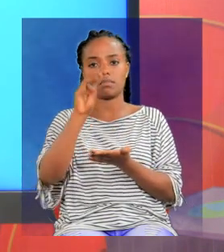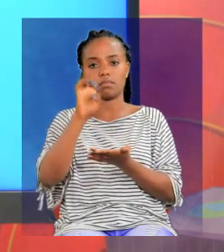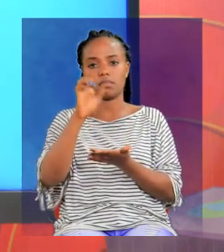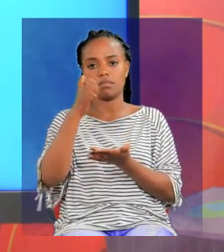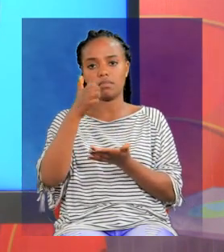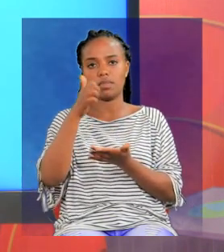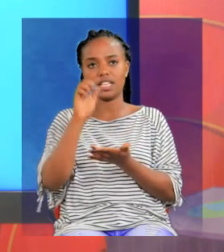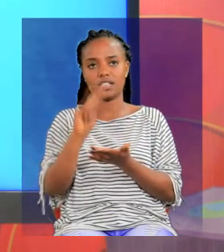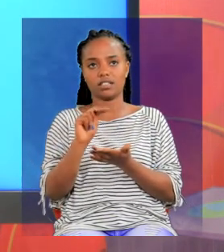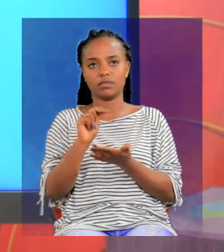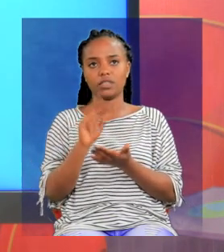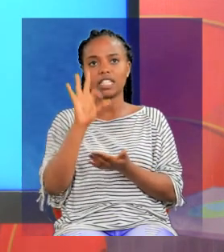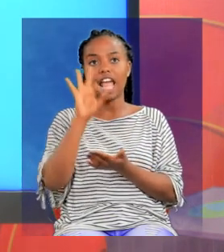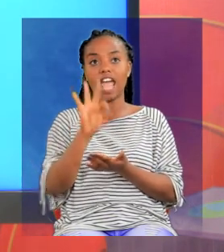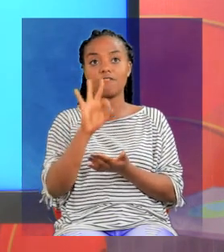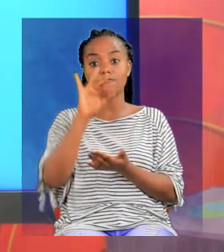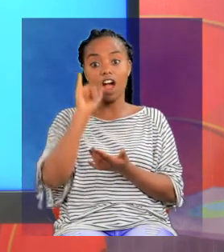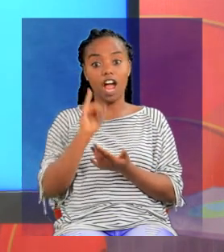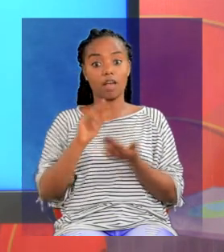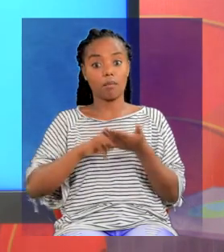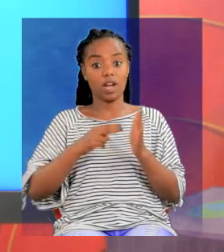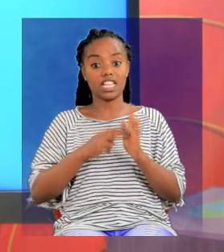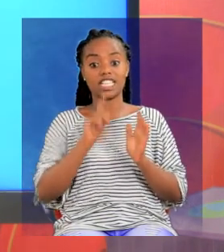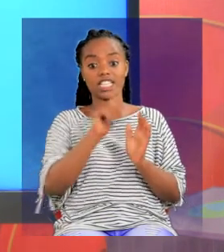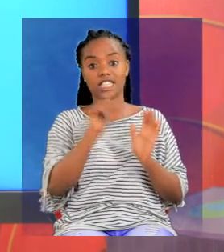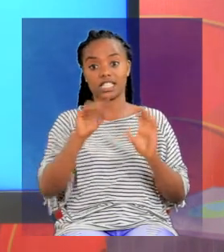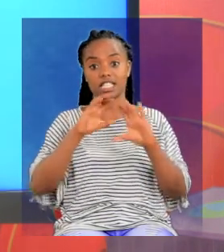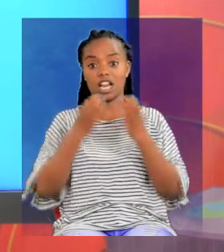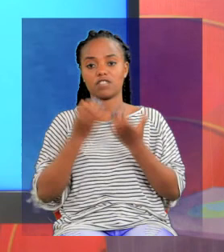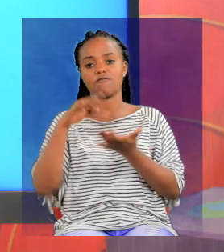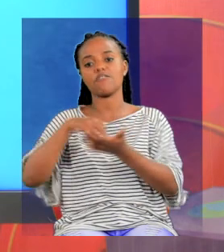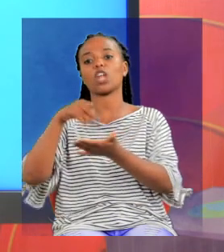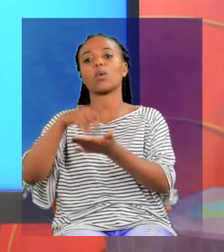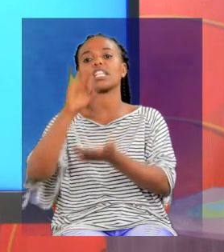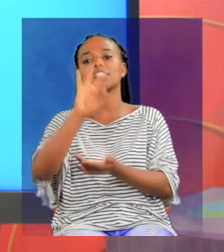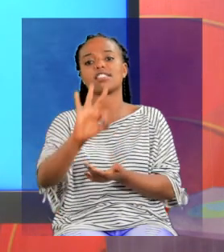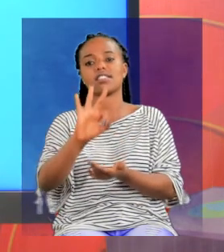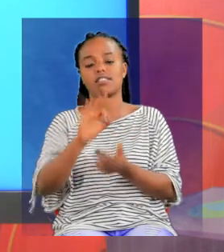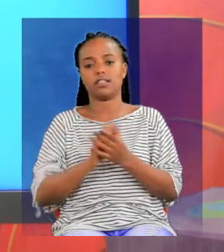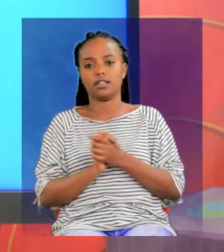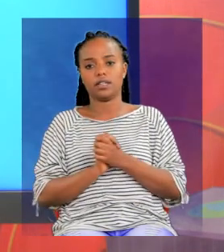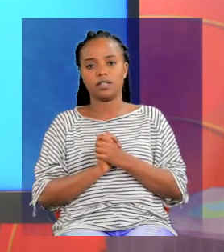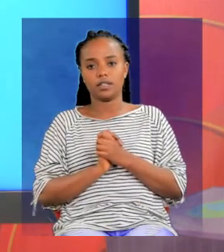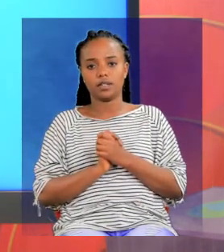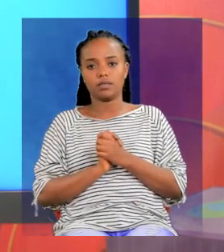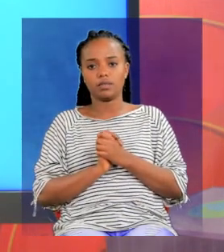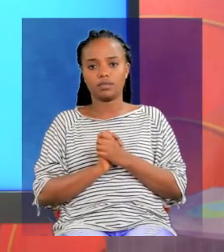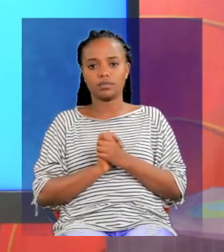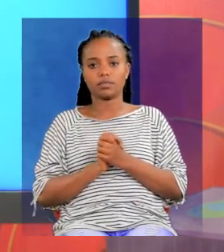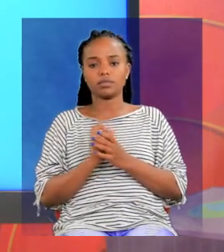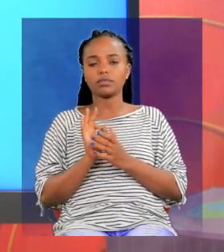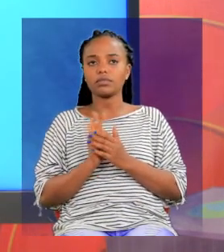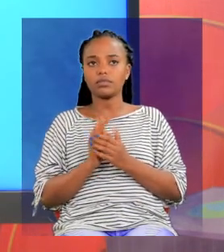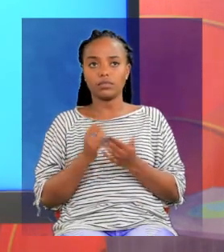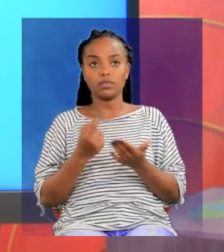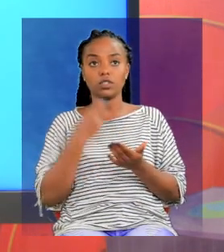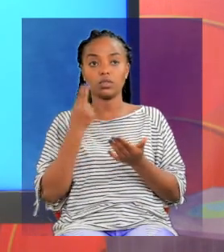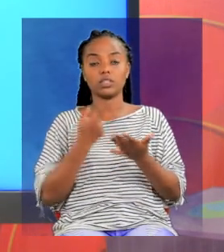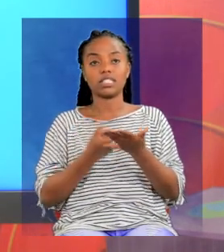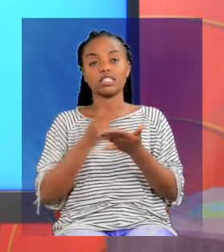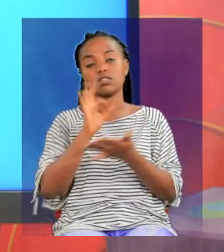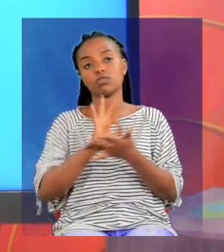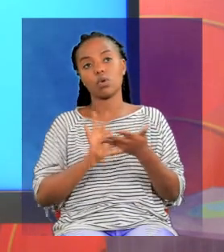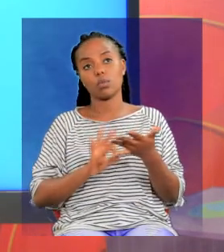Fi is the frequency of each class, So, here, to use this formula,